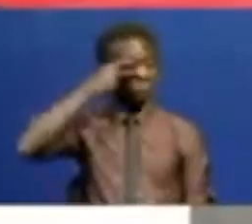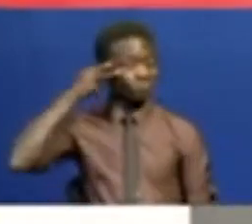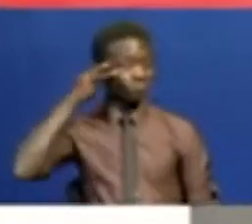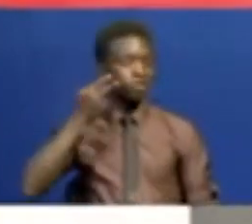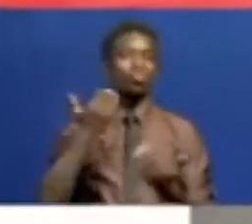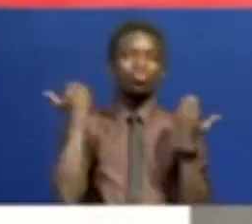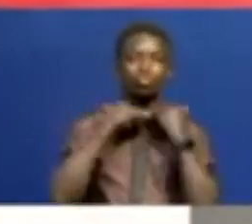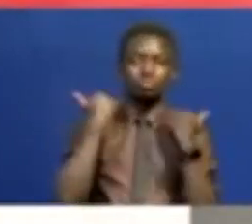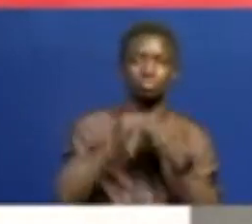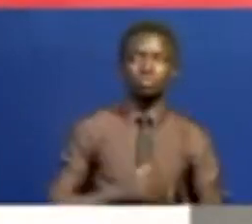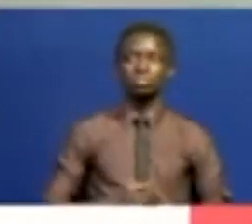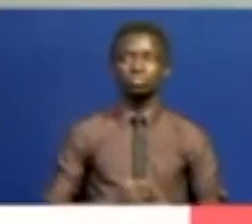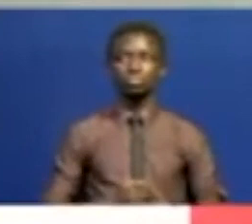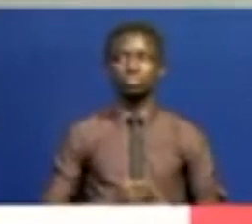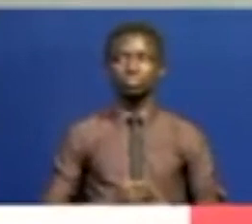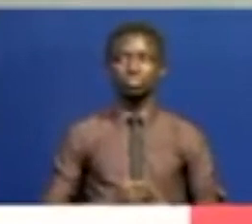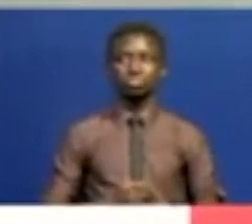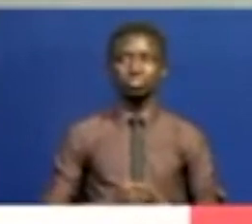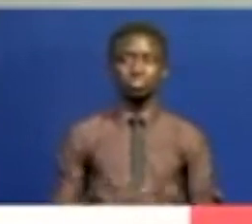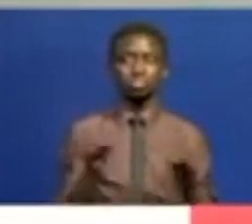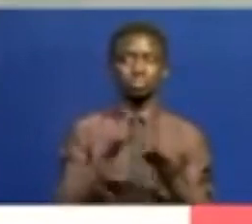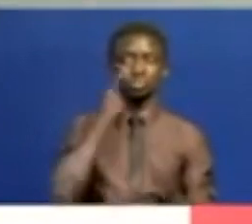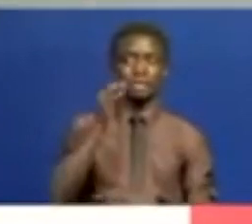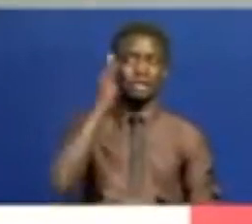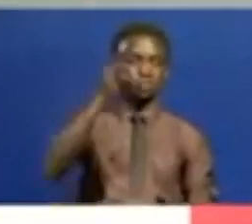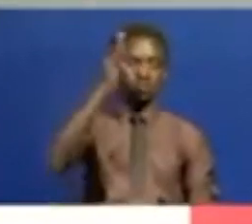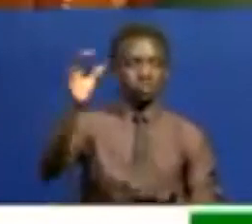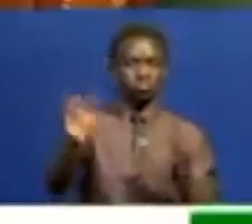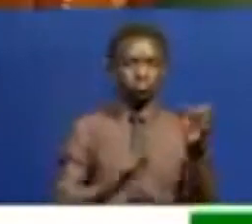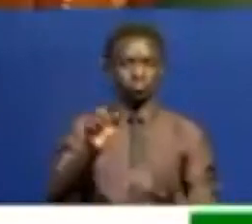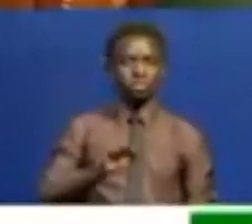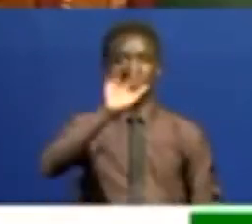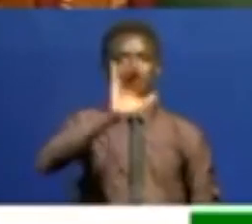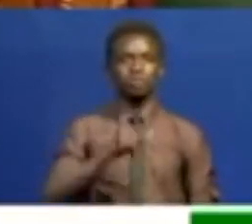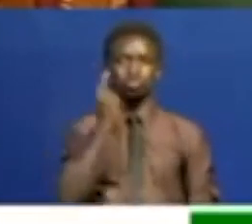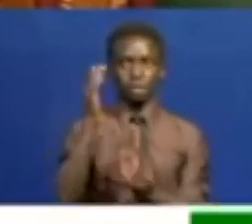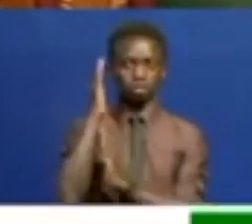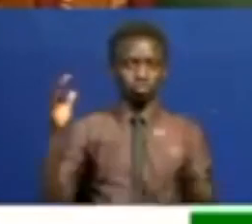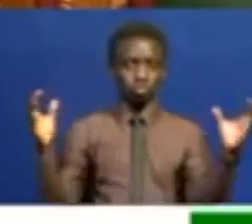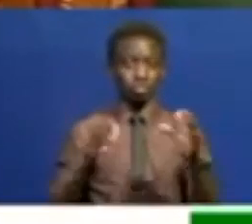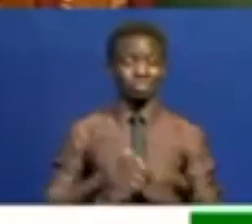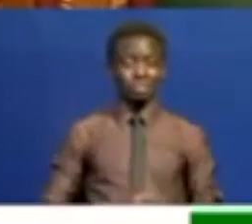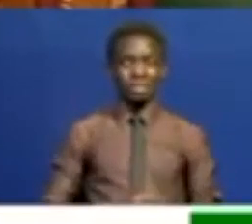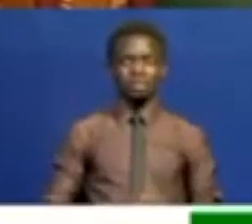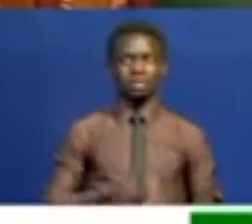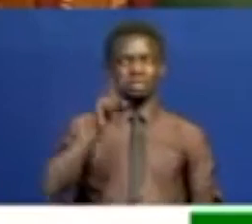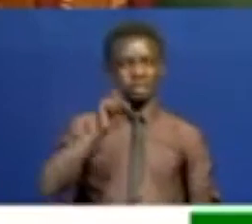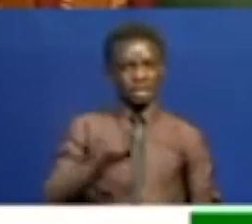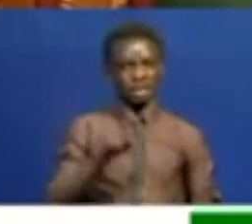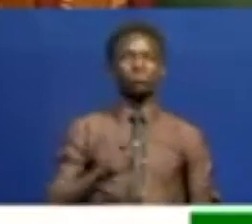Service will be given priority in future recruitments by security agencies. Have resolved to enhance diversity and